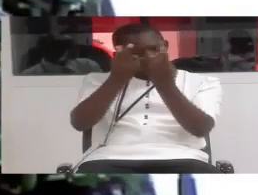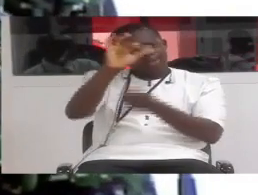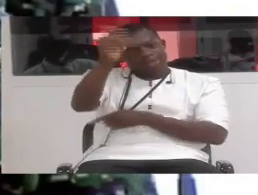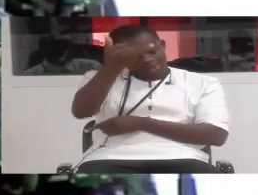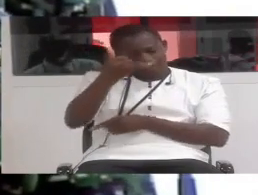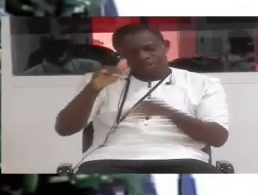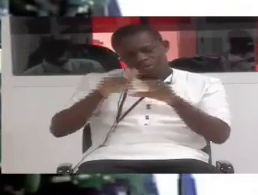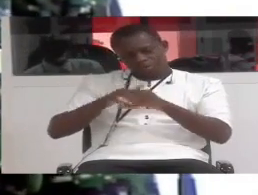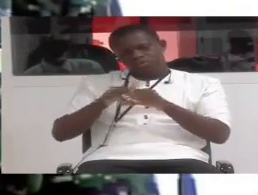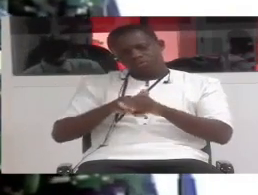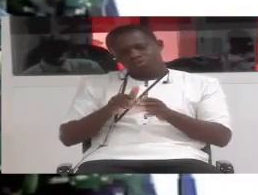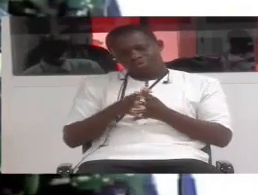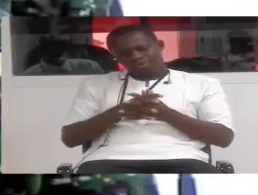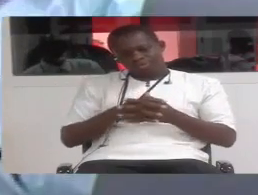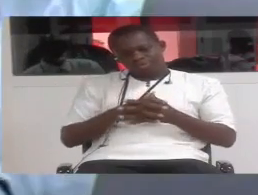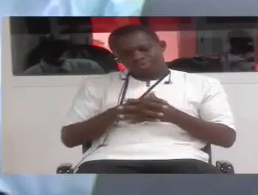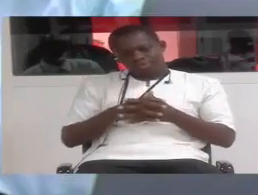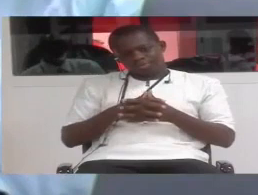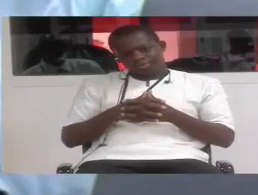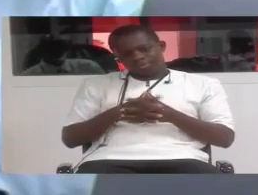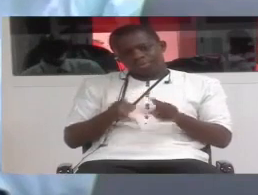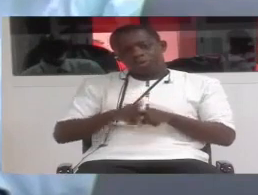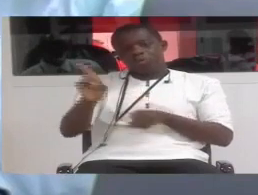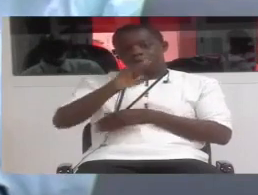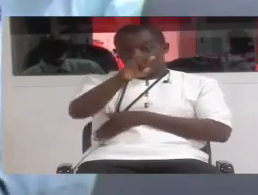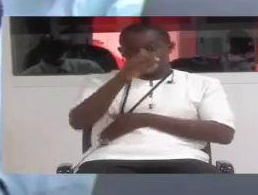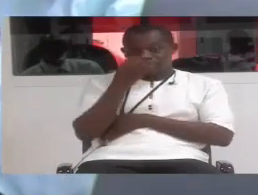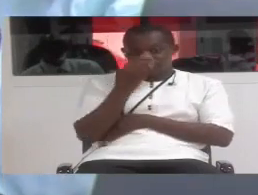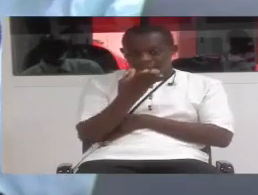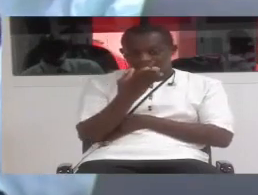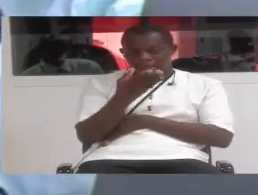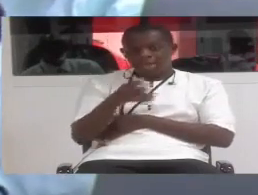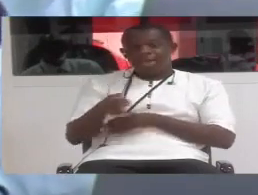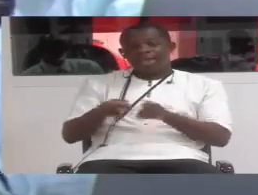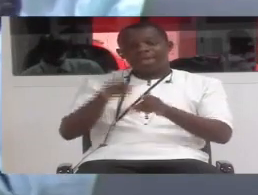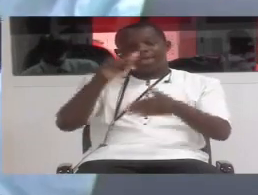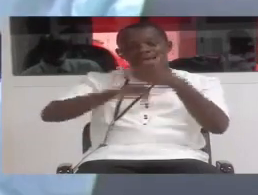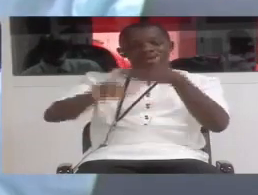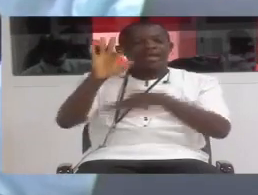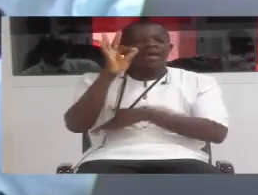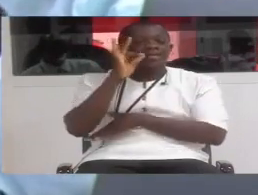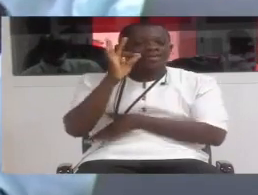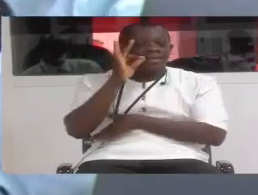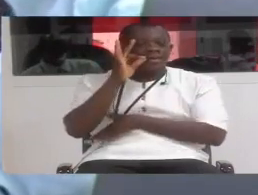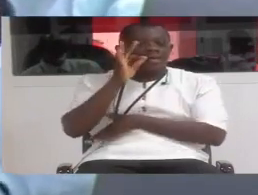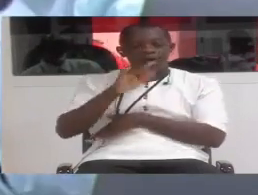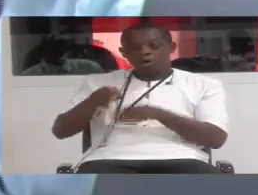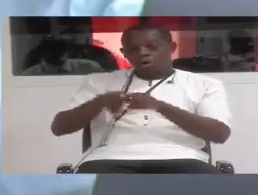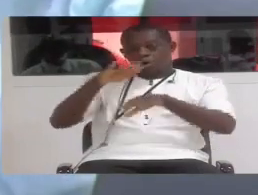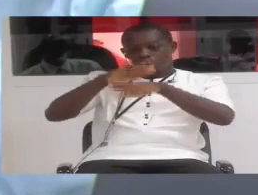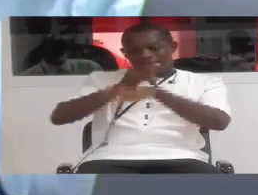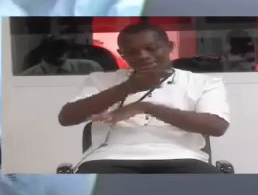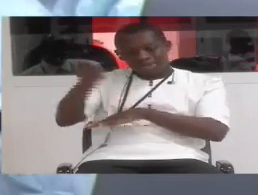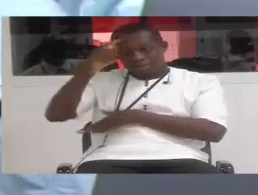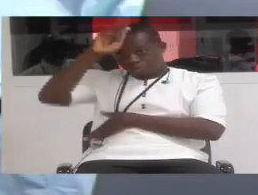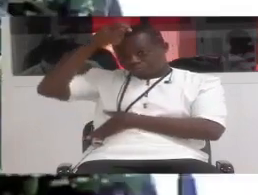They did, they were part of it. What do you say in response to a claim by them that they did